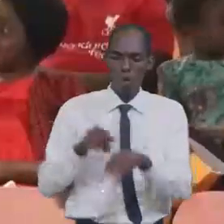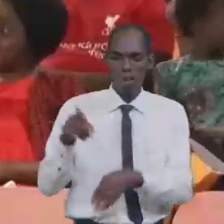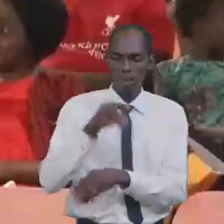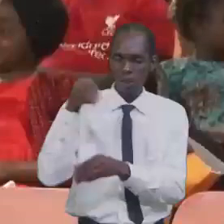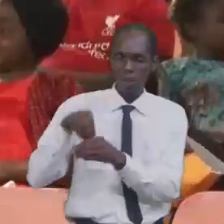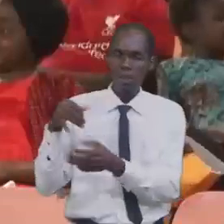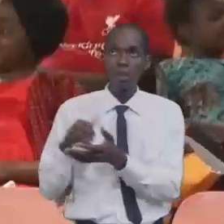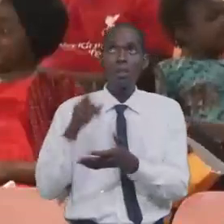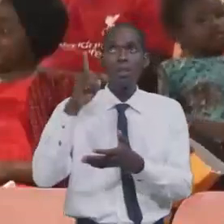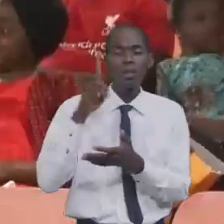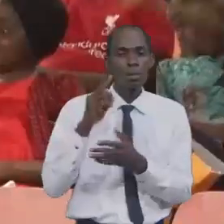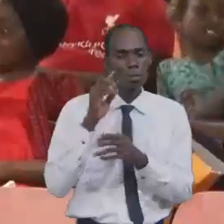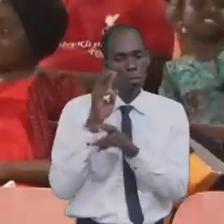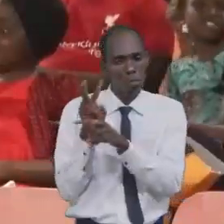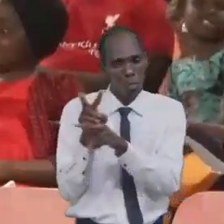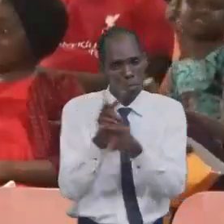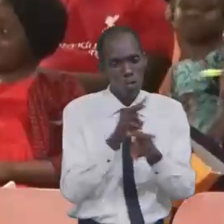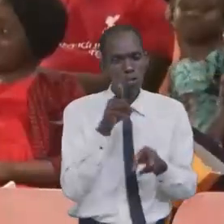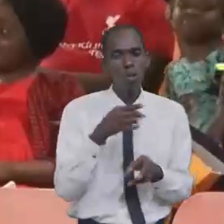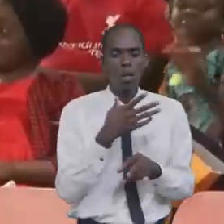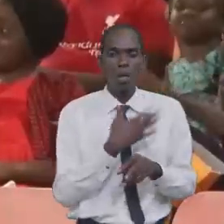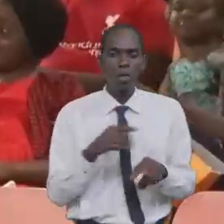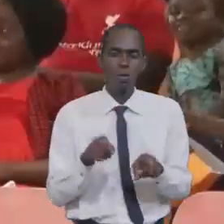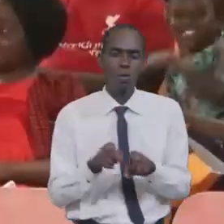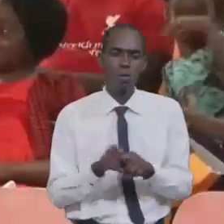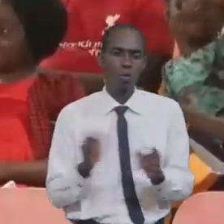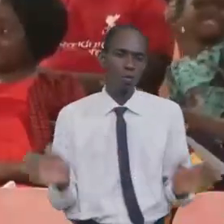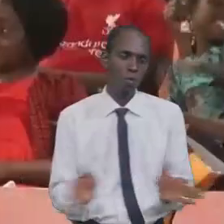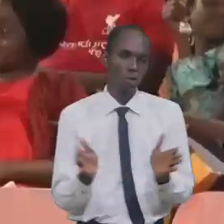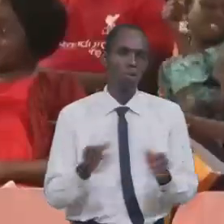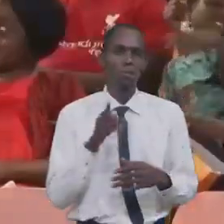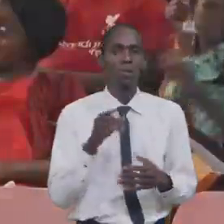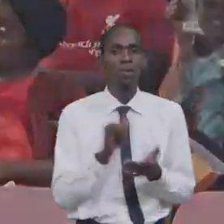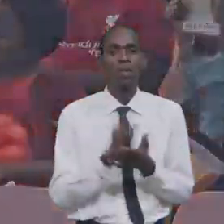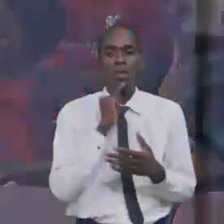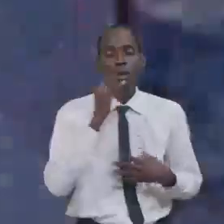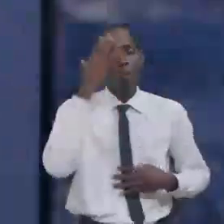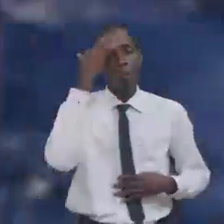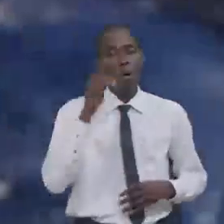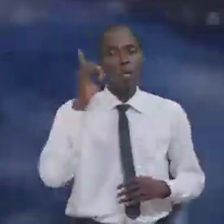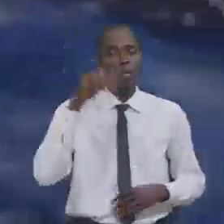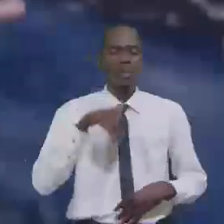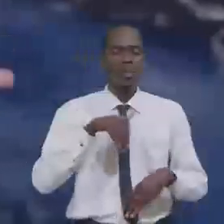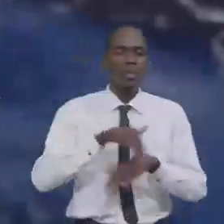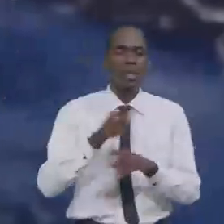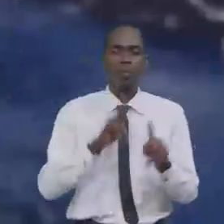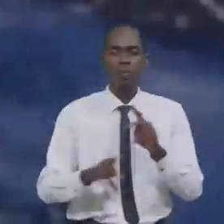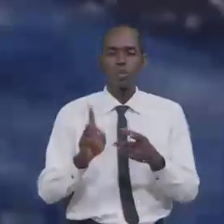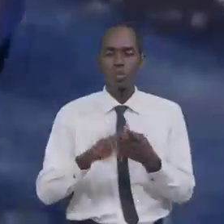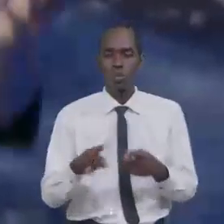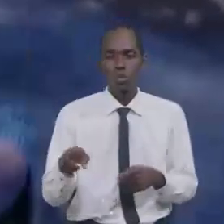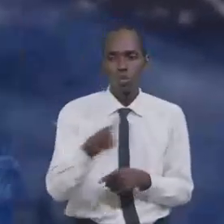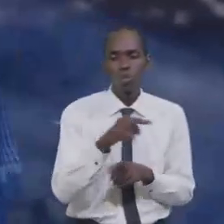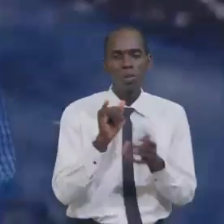monitors you, he mentors you. That's why he sends people across your way that will teach you.